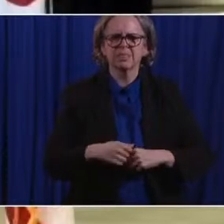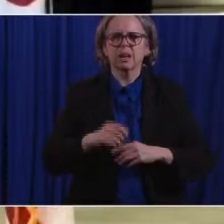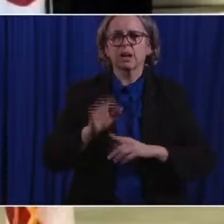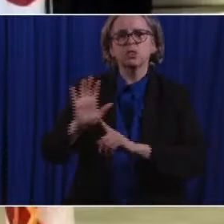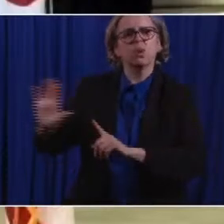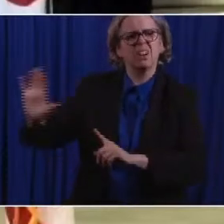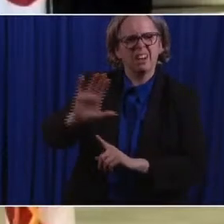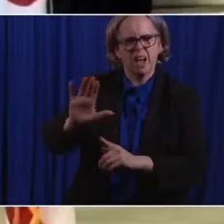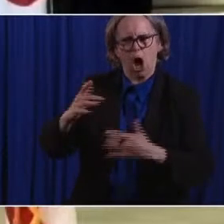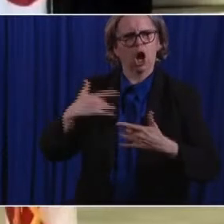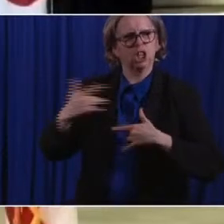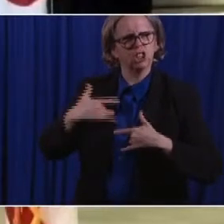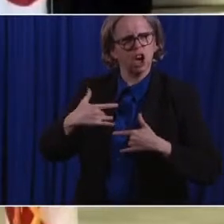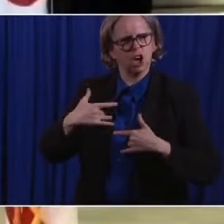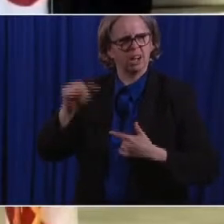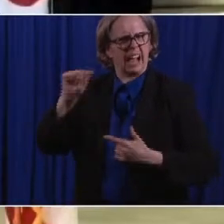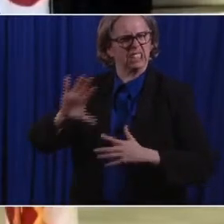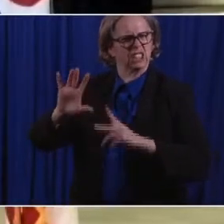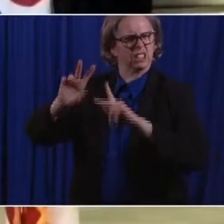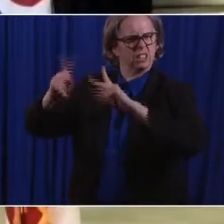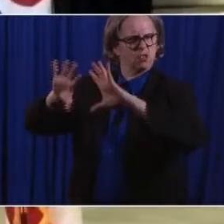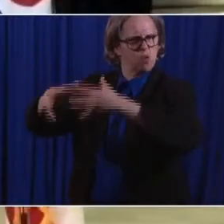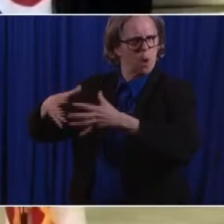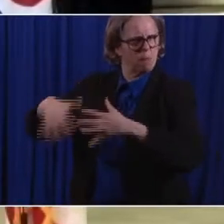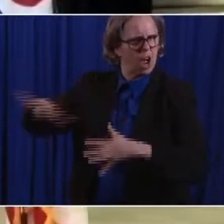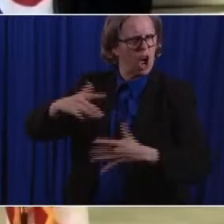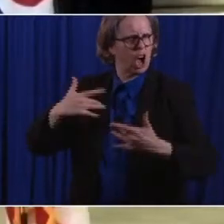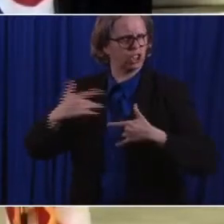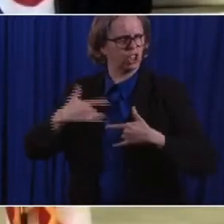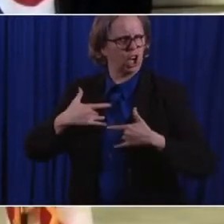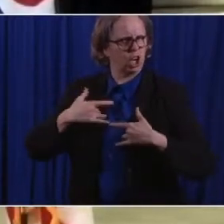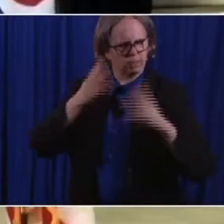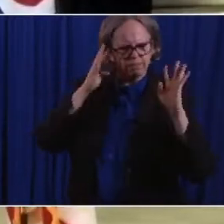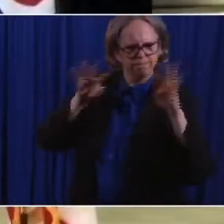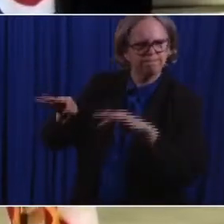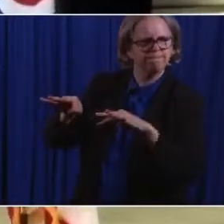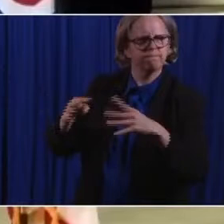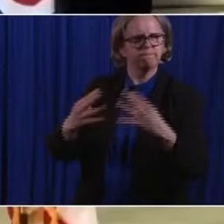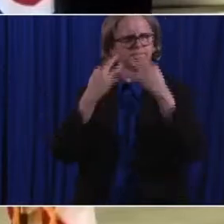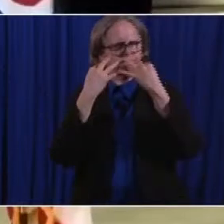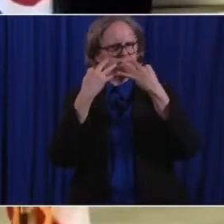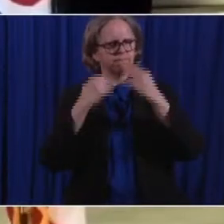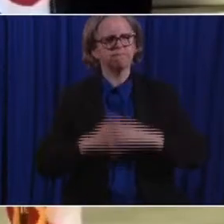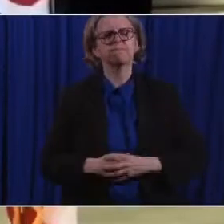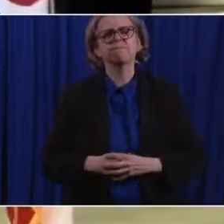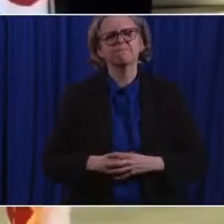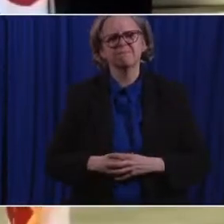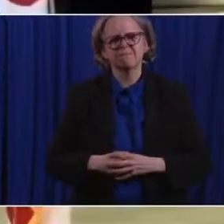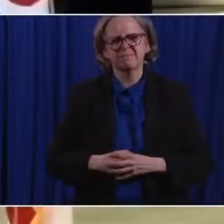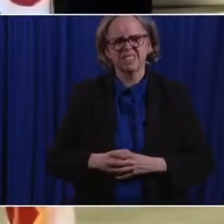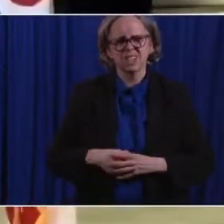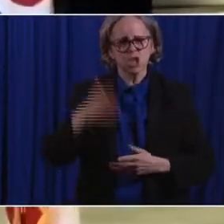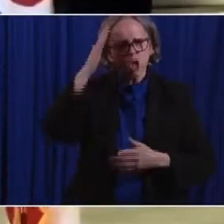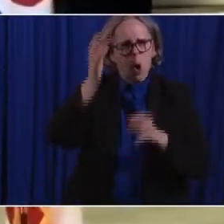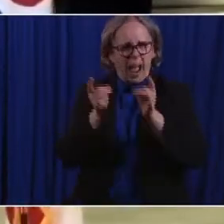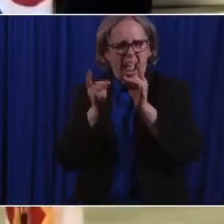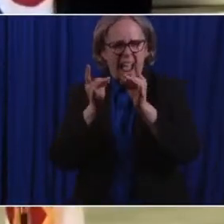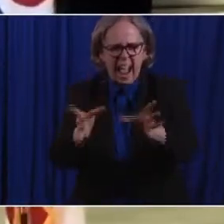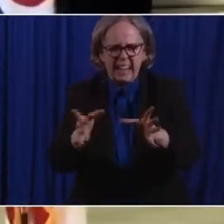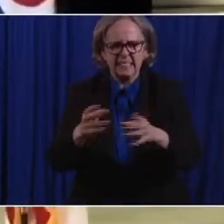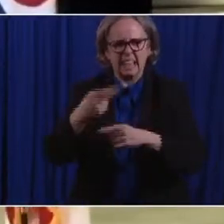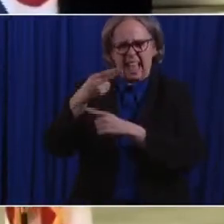Because there's no justification ever for hate or acts of violence against anybody,